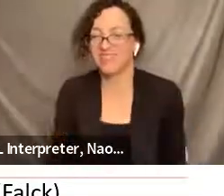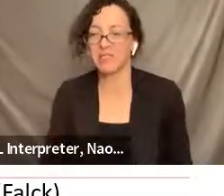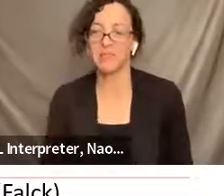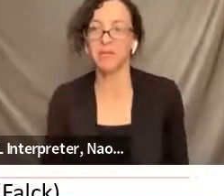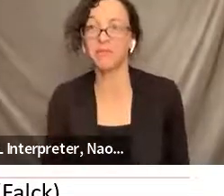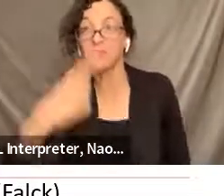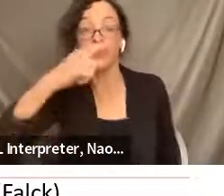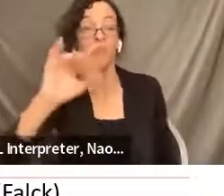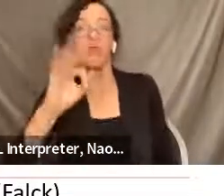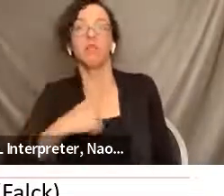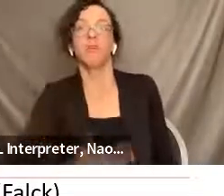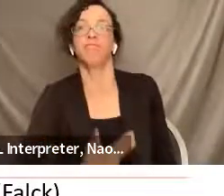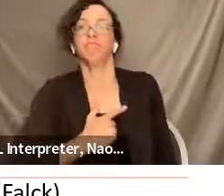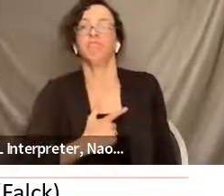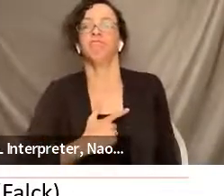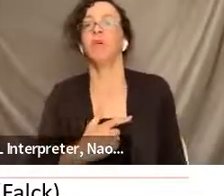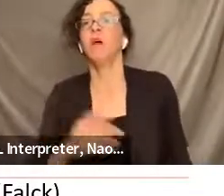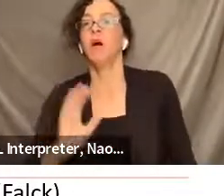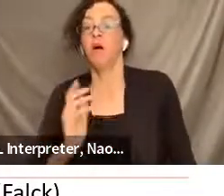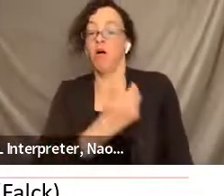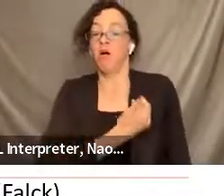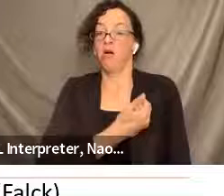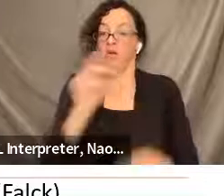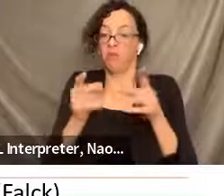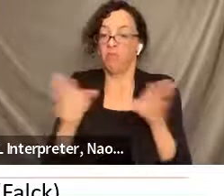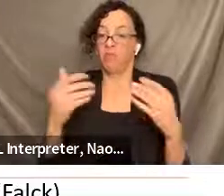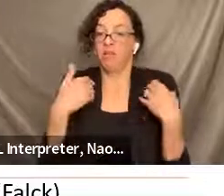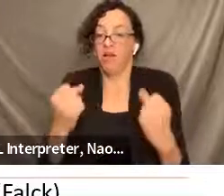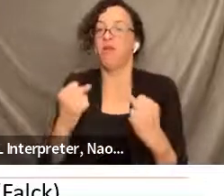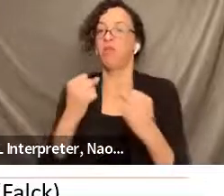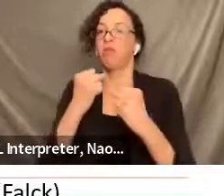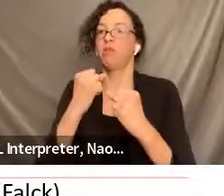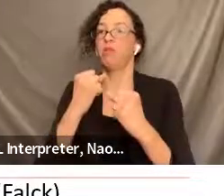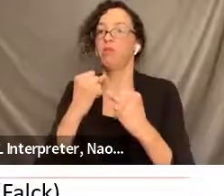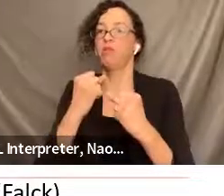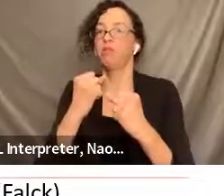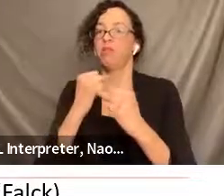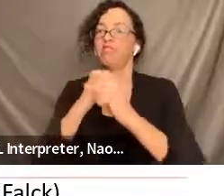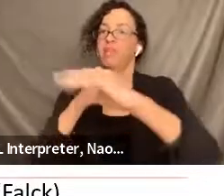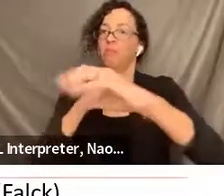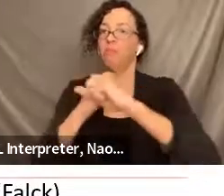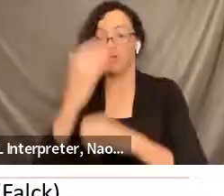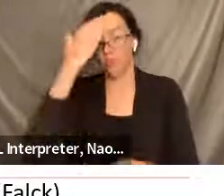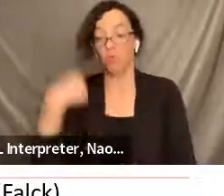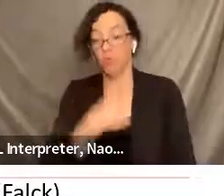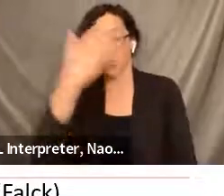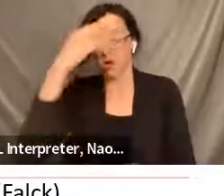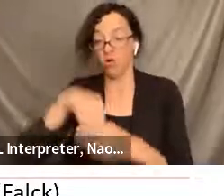a public health campaign. You know, we know in our county that you call 911 and somebody will